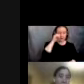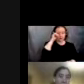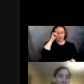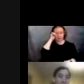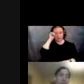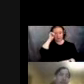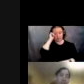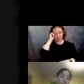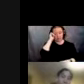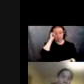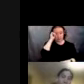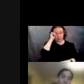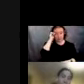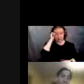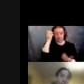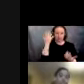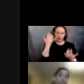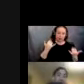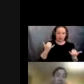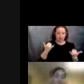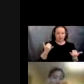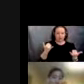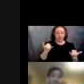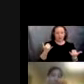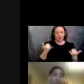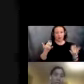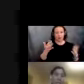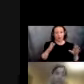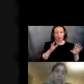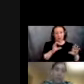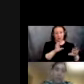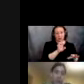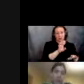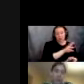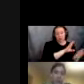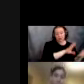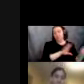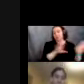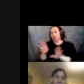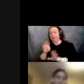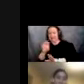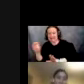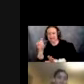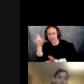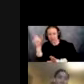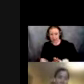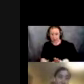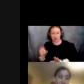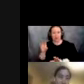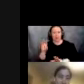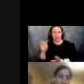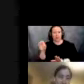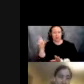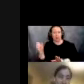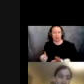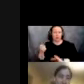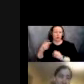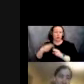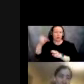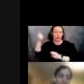And of course, now on to the East Coast. The East Coast has a little bit of a shorter history, I